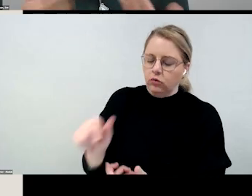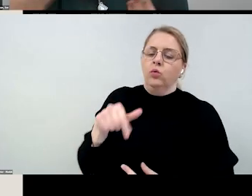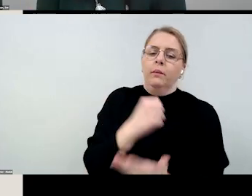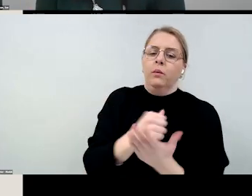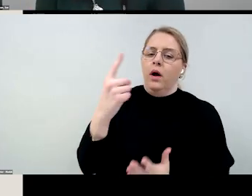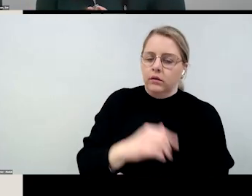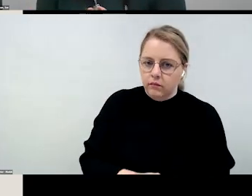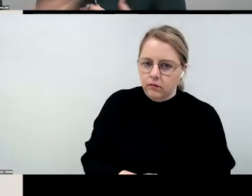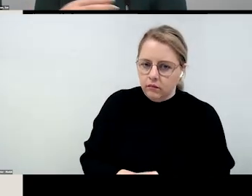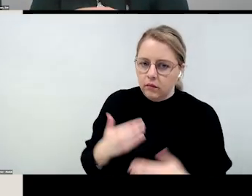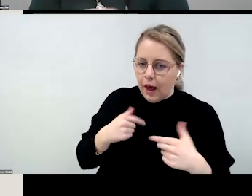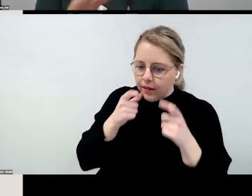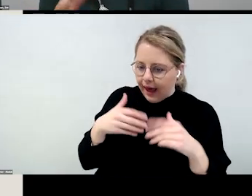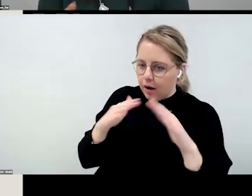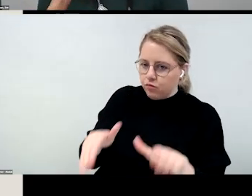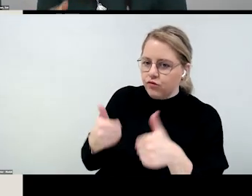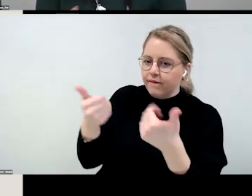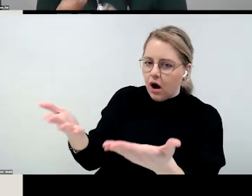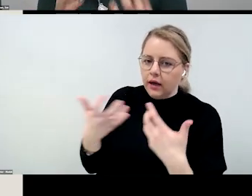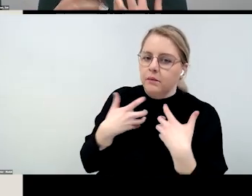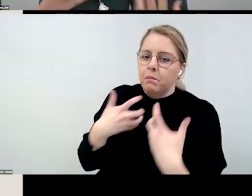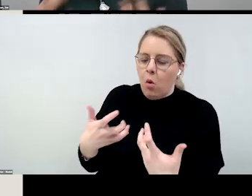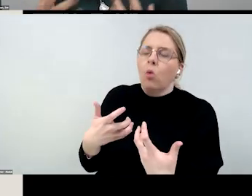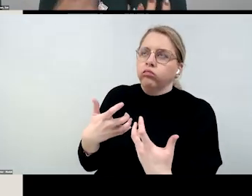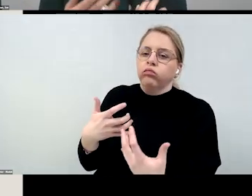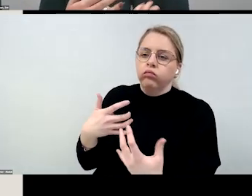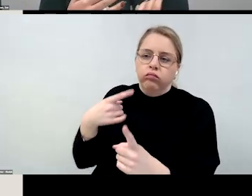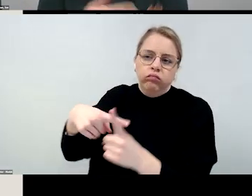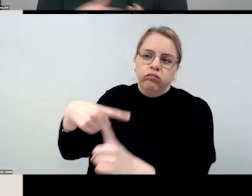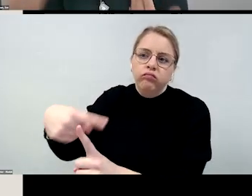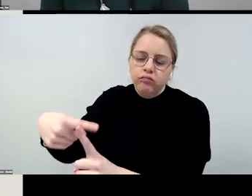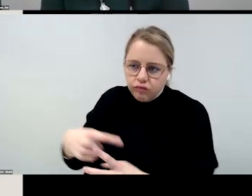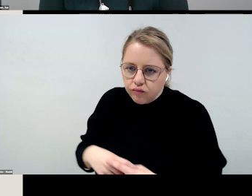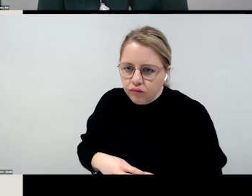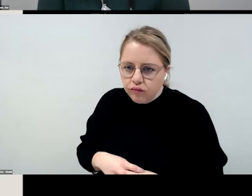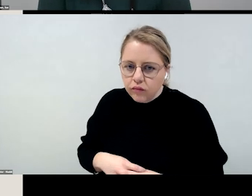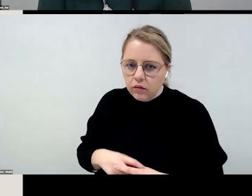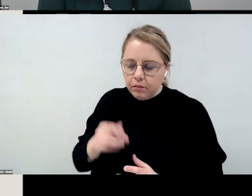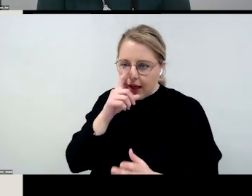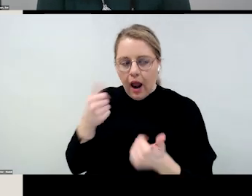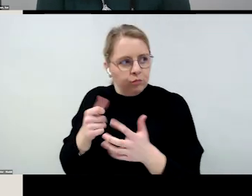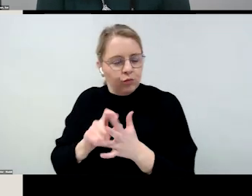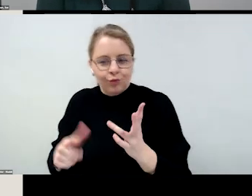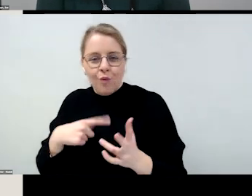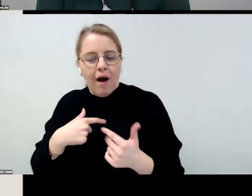the healthcare that they're providing someone becomes so much more impactful. It becomes something that that person can actually act on.